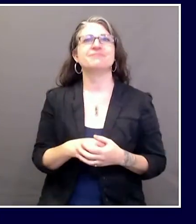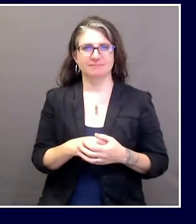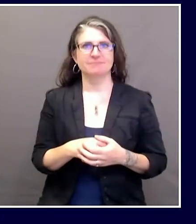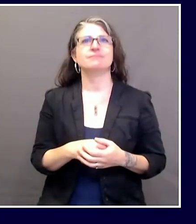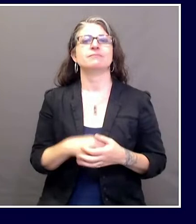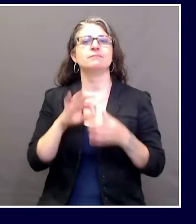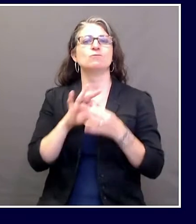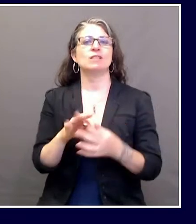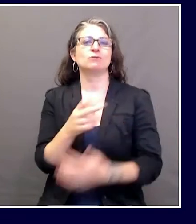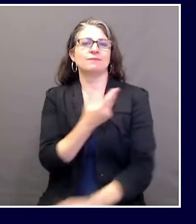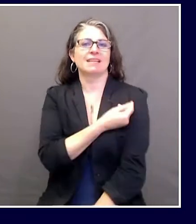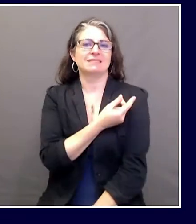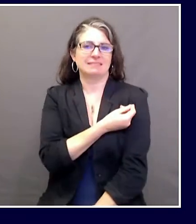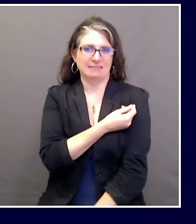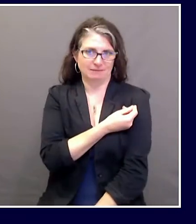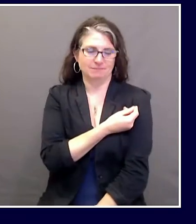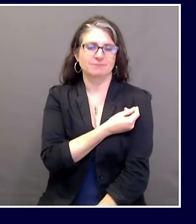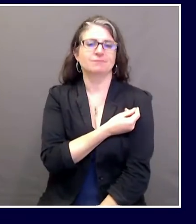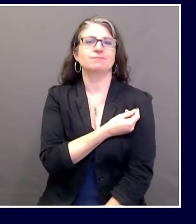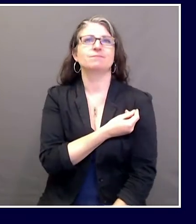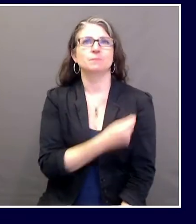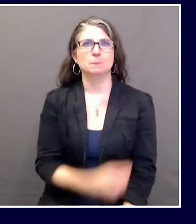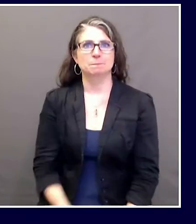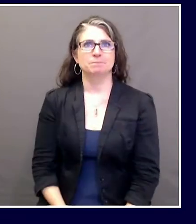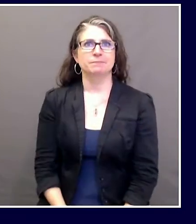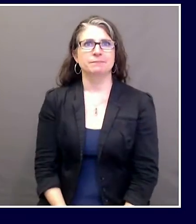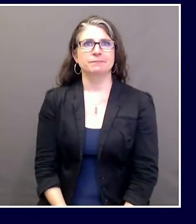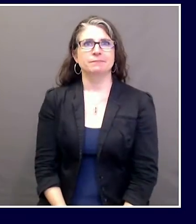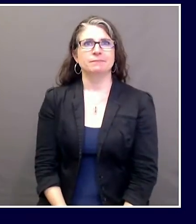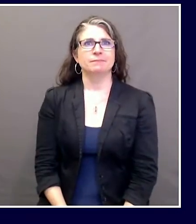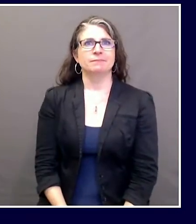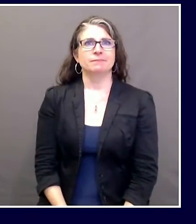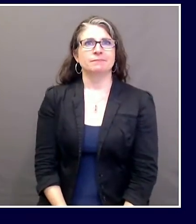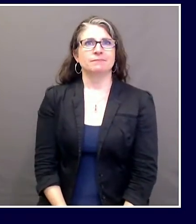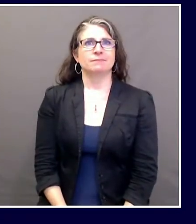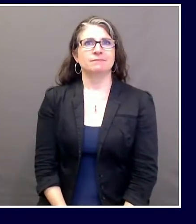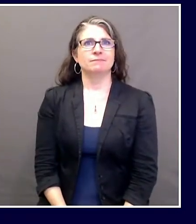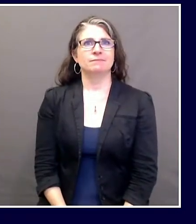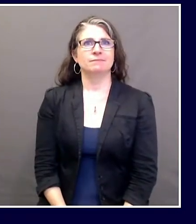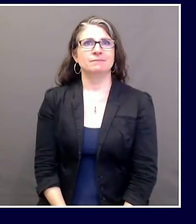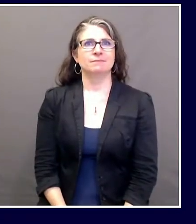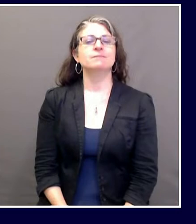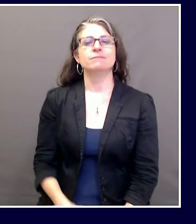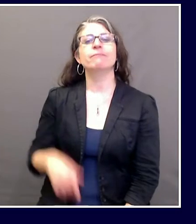both of them is the word saturation. So be prepared, I guess.